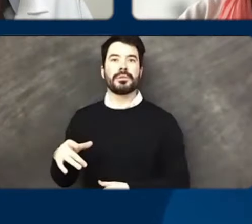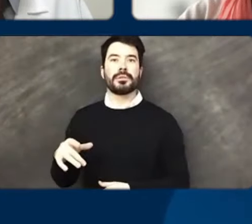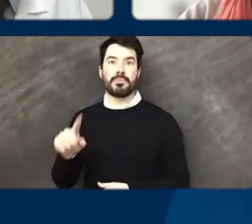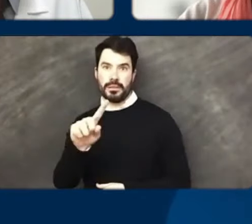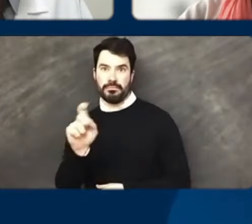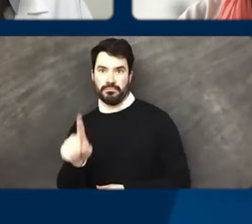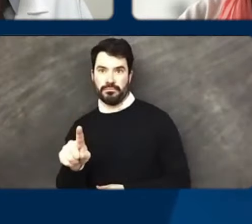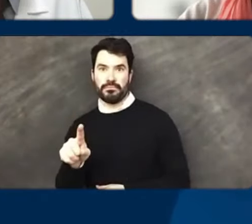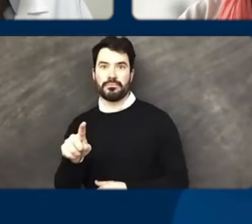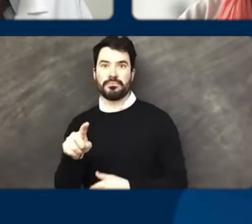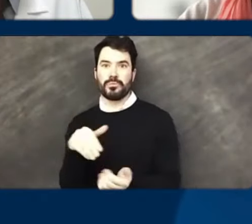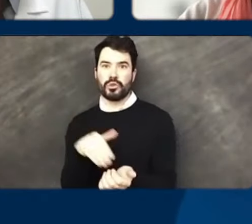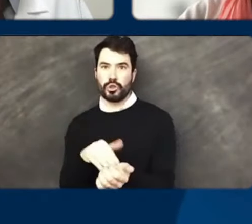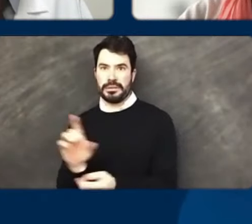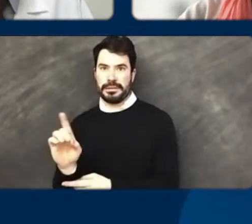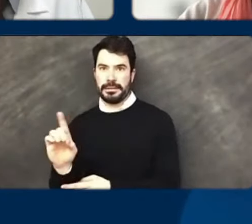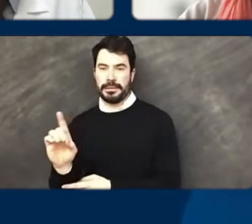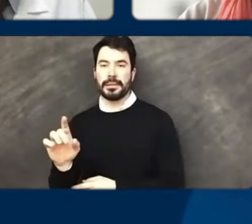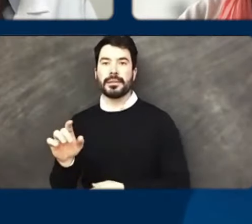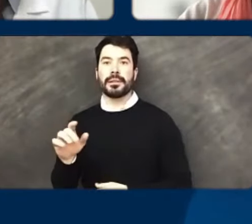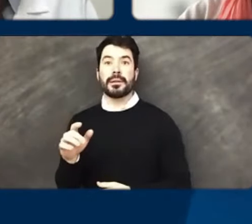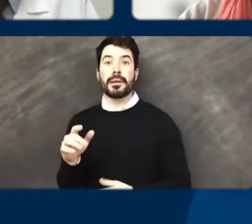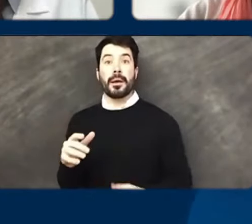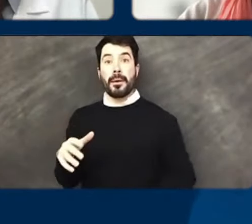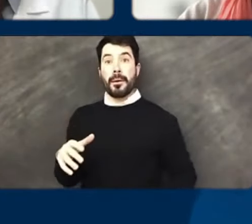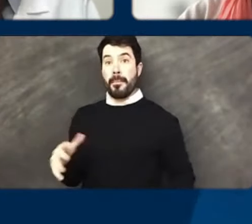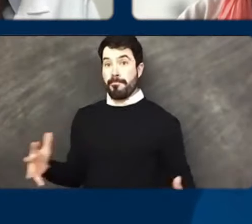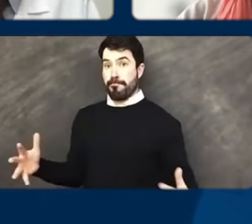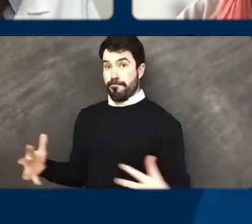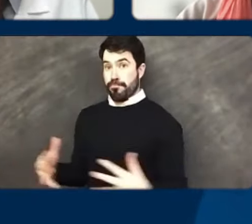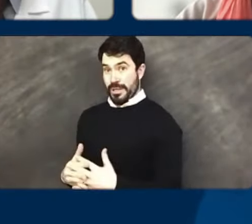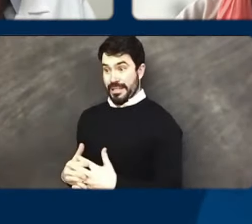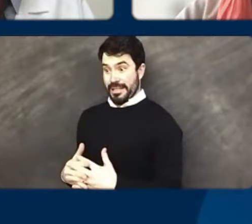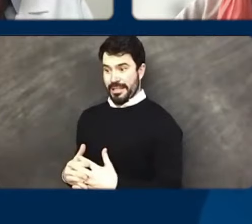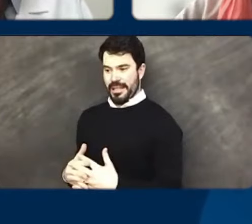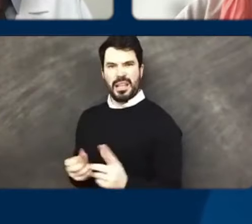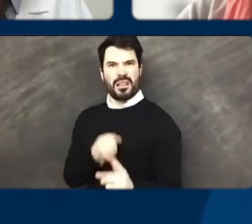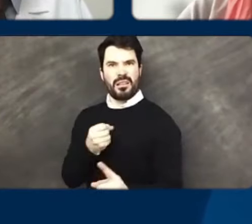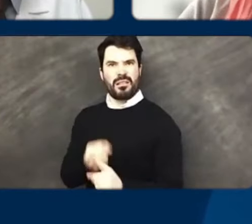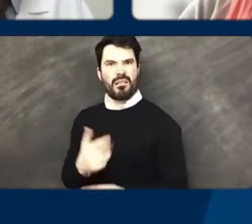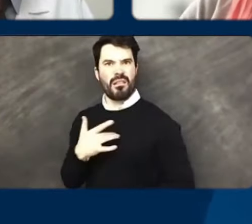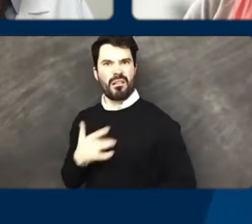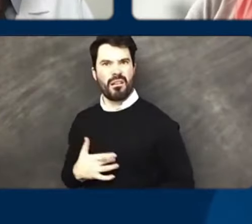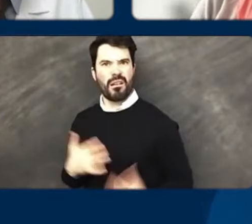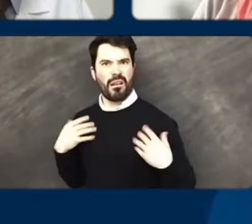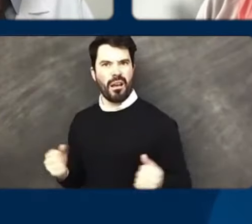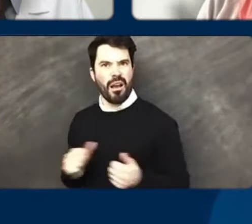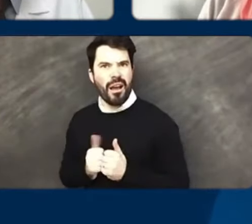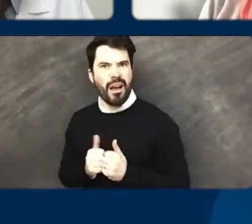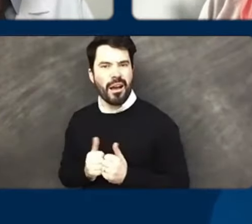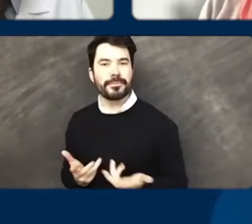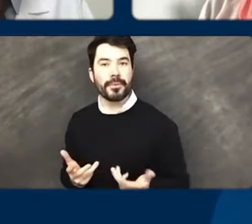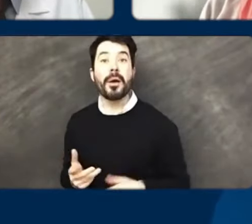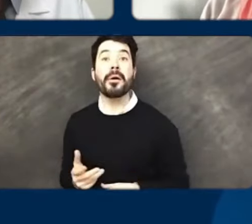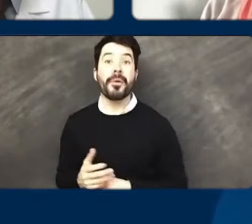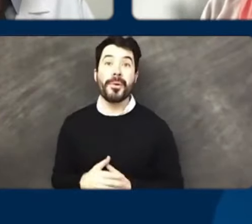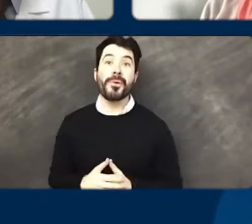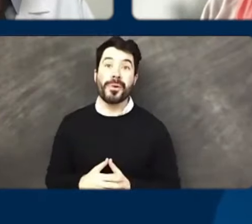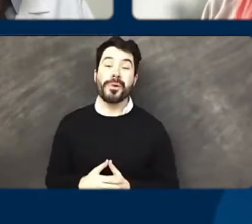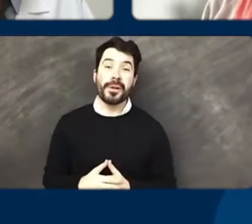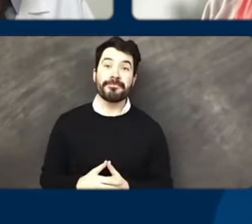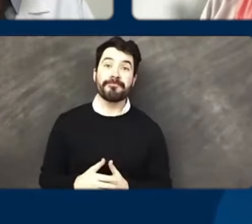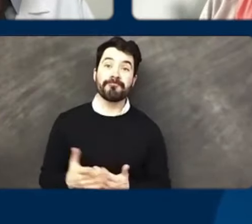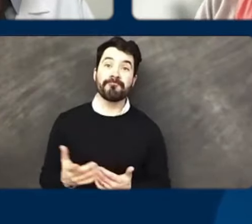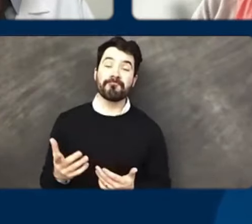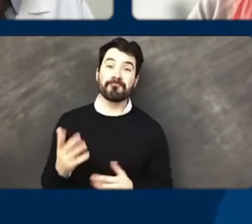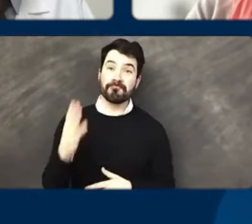Duvernoy. How does pregnancy affect heart health? Yeah, so there's things to be aware of.